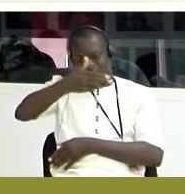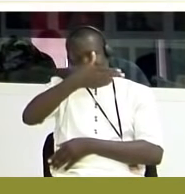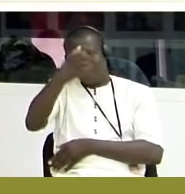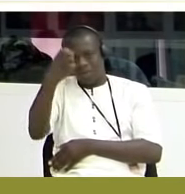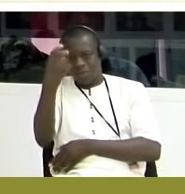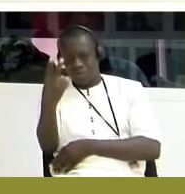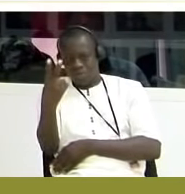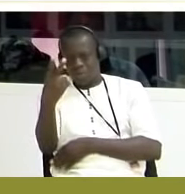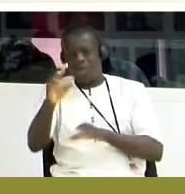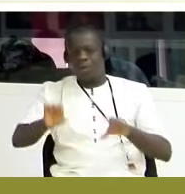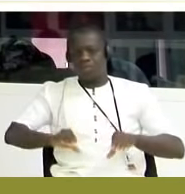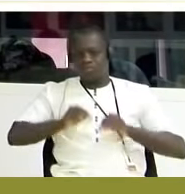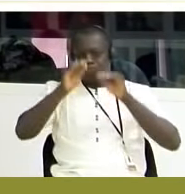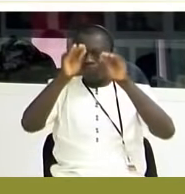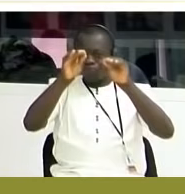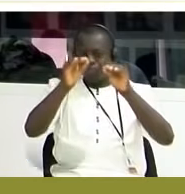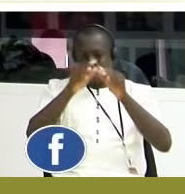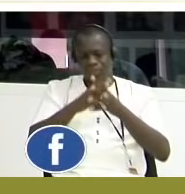lieutenant.